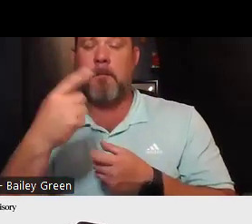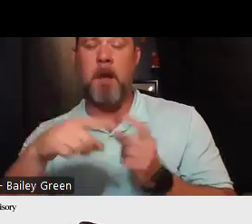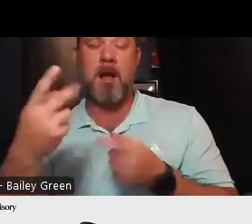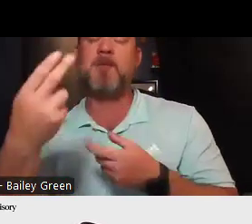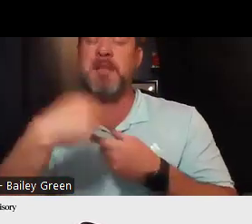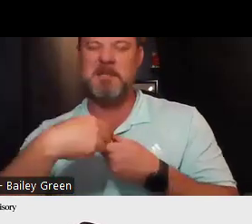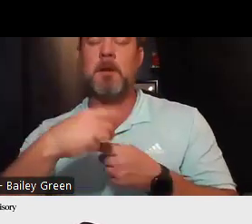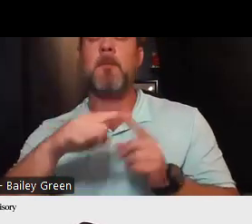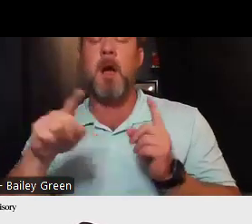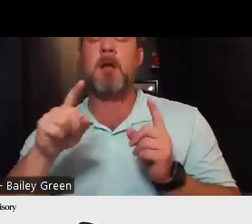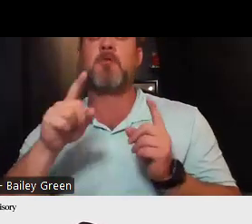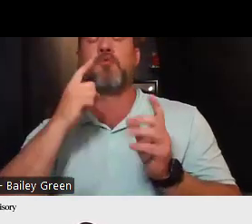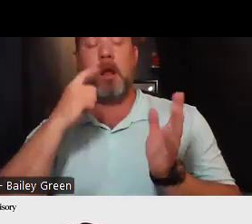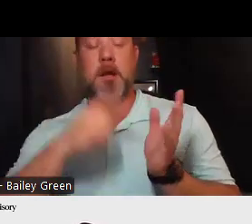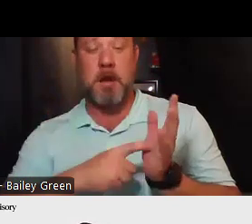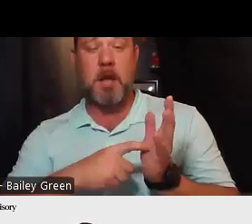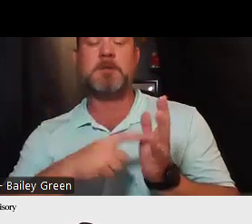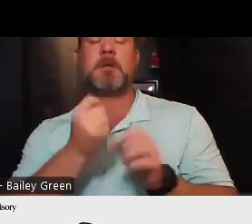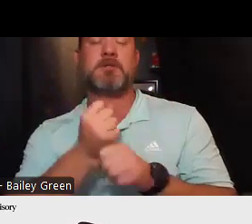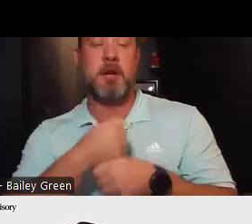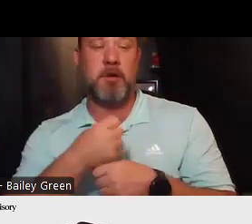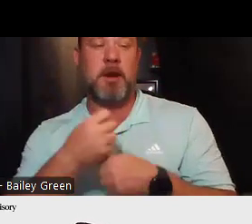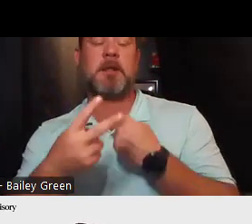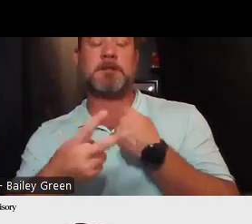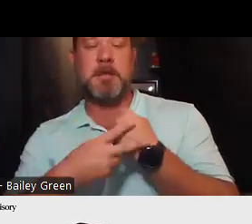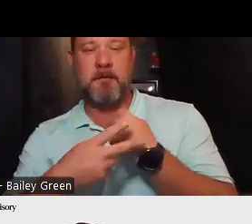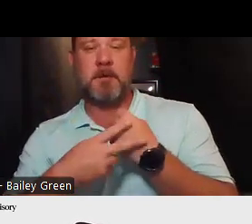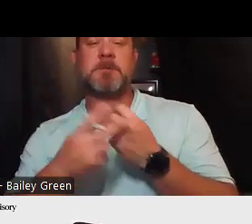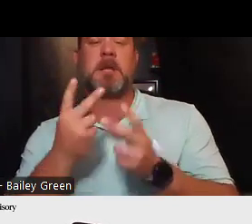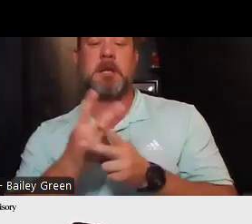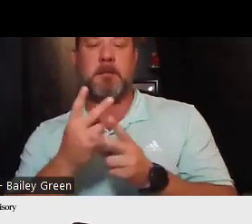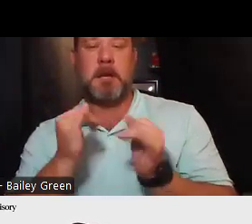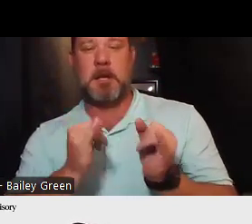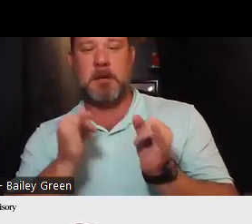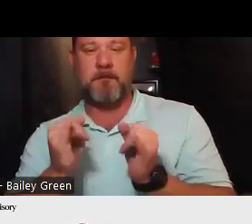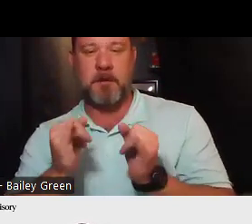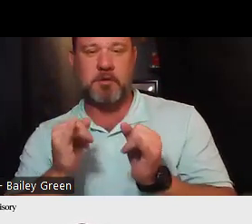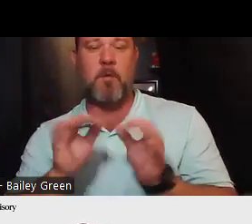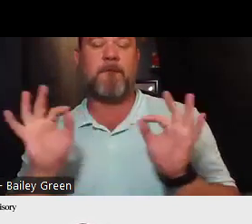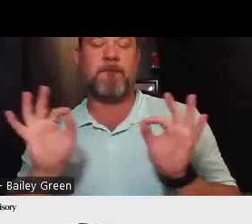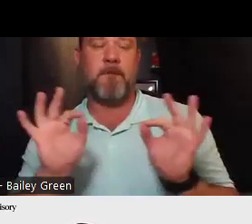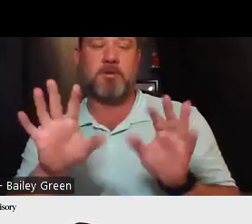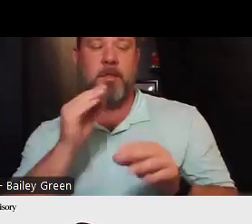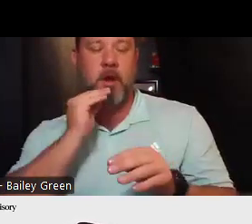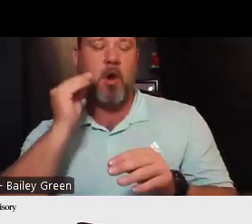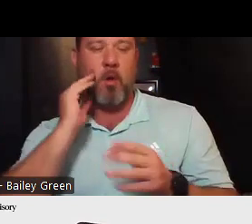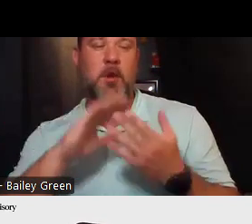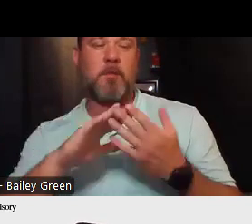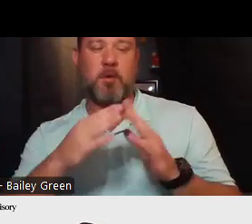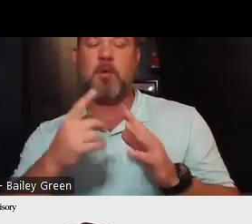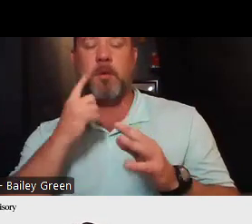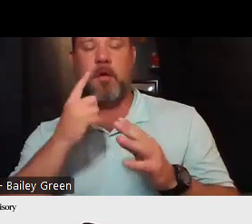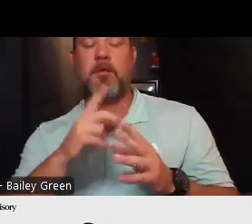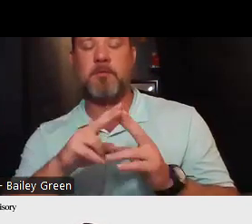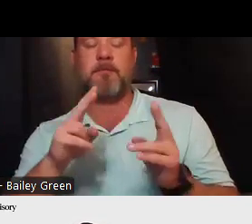recognizing this program's success in generating savings and keeping individuals functioning in their homes, we thought that this would be a